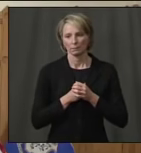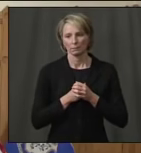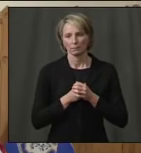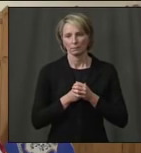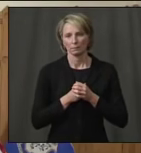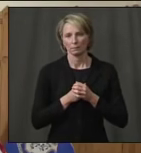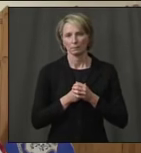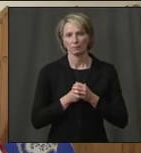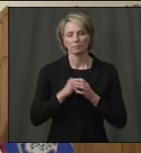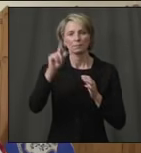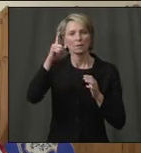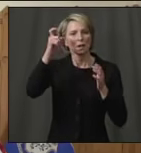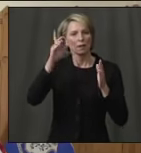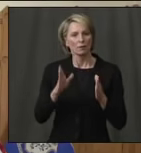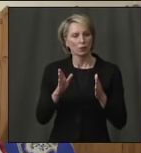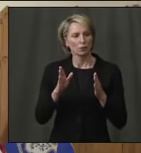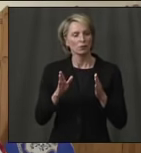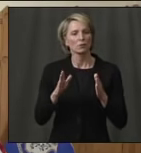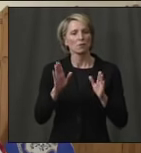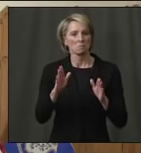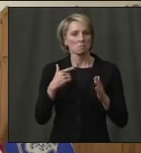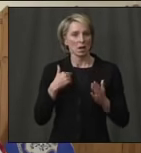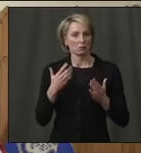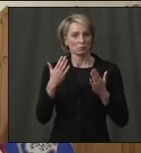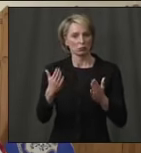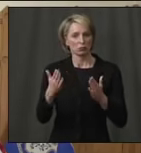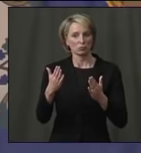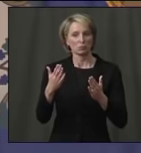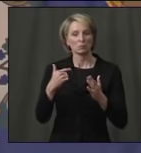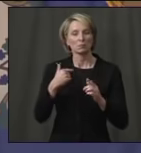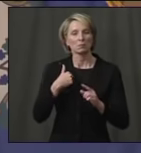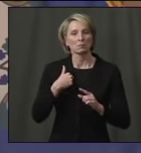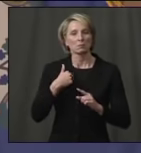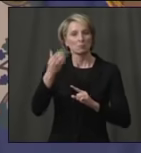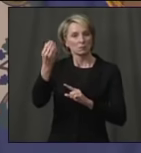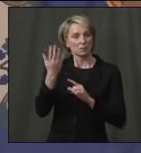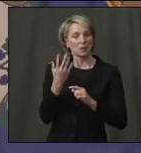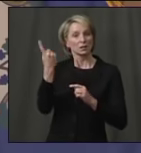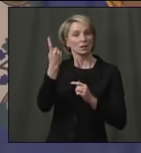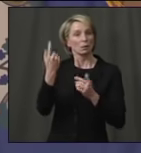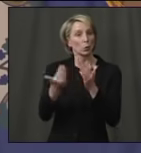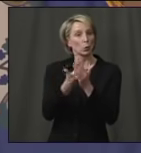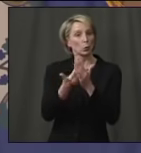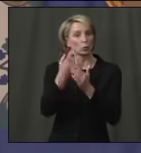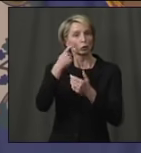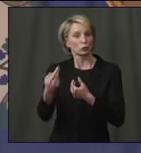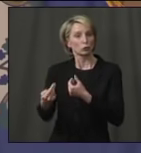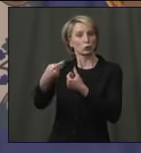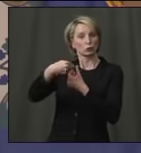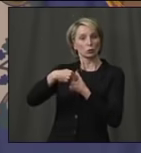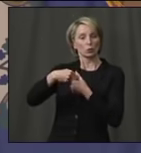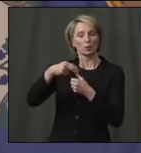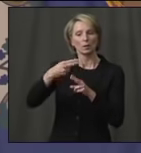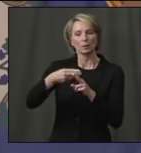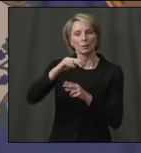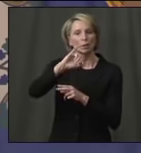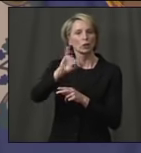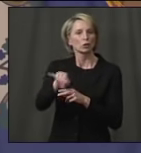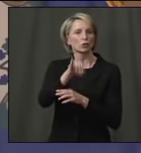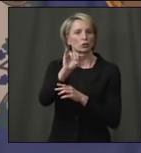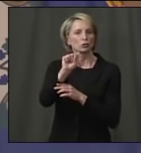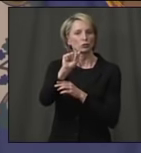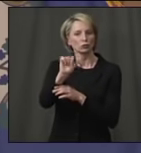Why don't we take just a short breather here, because I'm told that Jane Garibay has just joined us by phone. And Jane, if you can hear